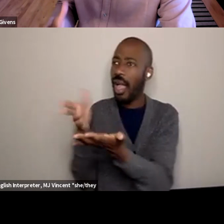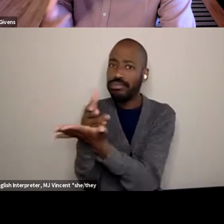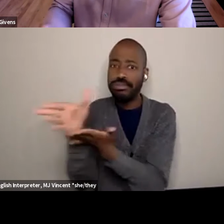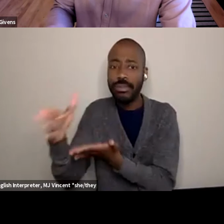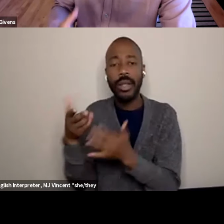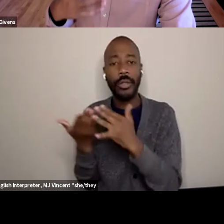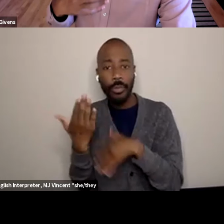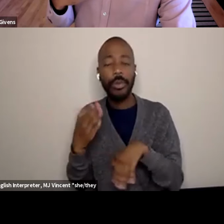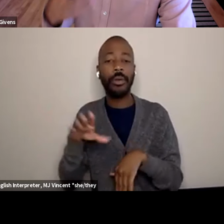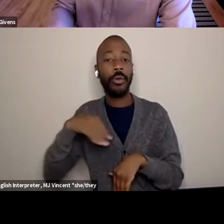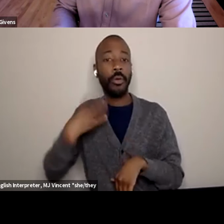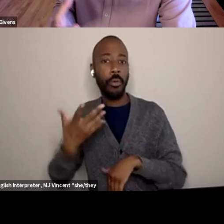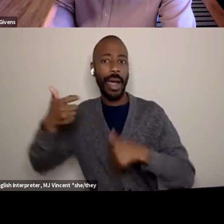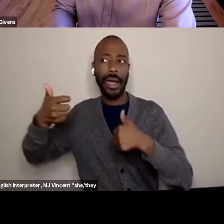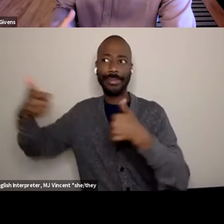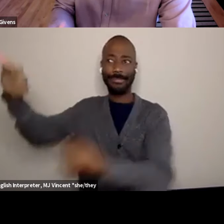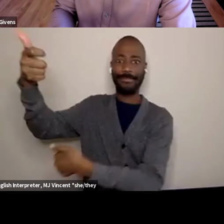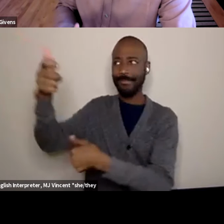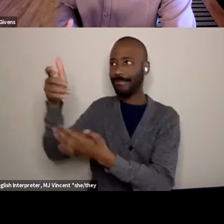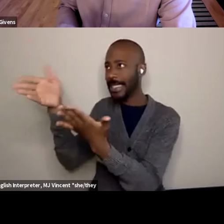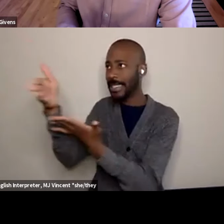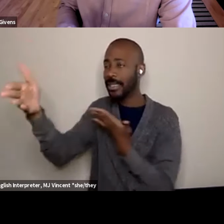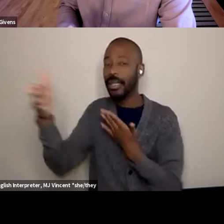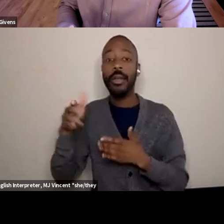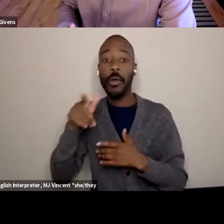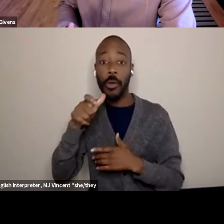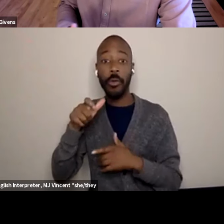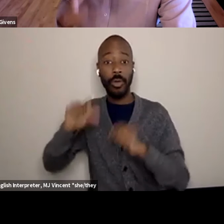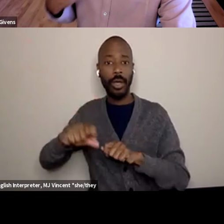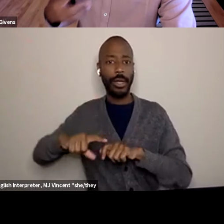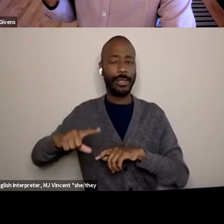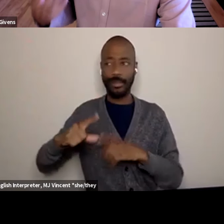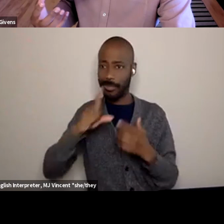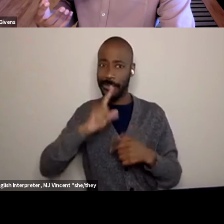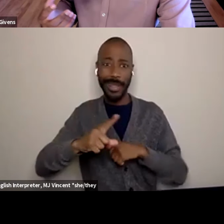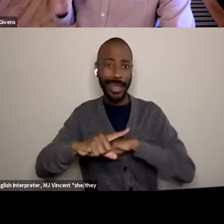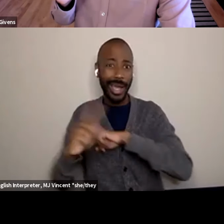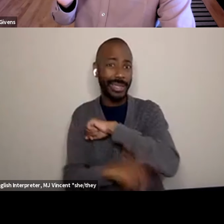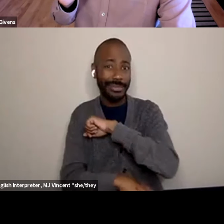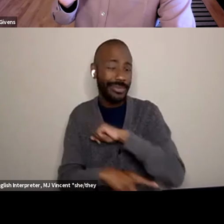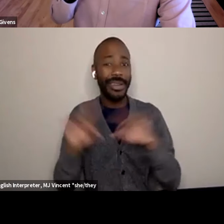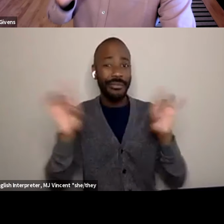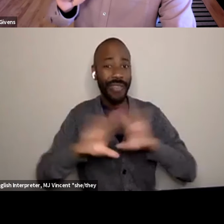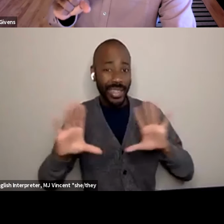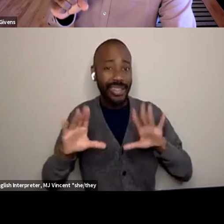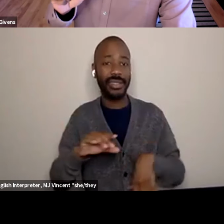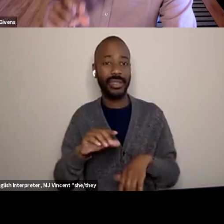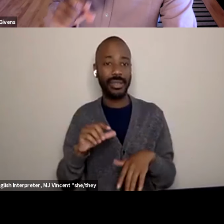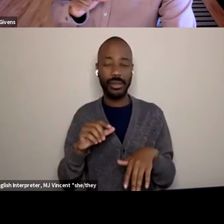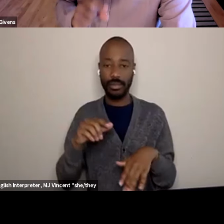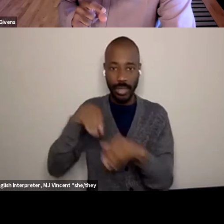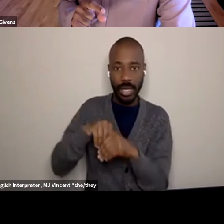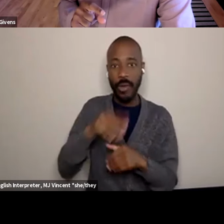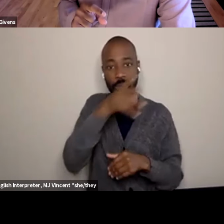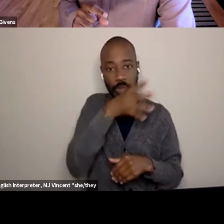upon them in the context of rural Louisiana in the 1930s, right? These students were aware of that. And so understanding